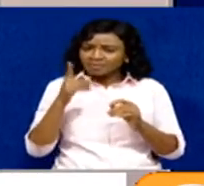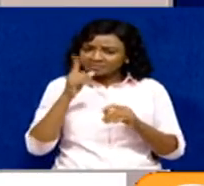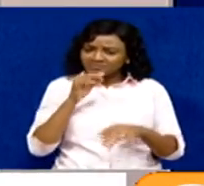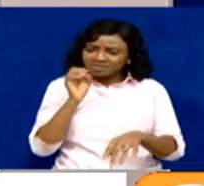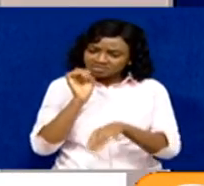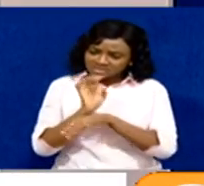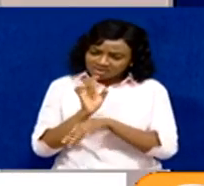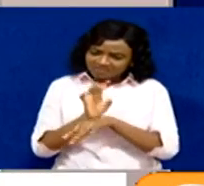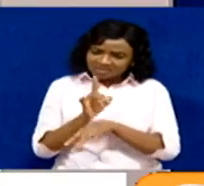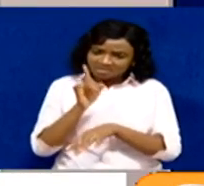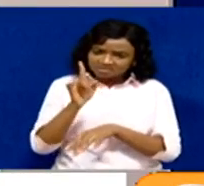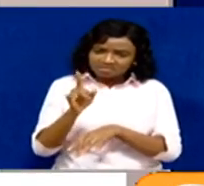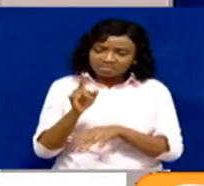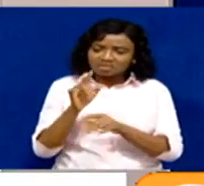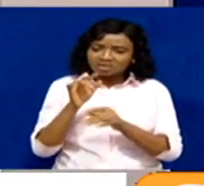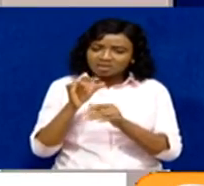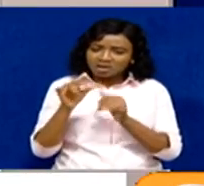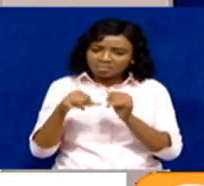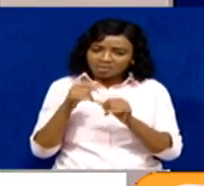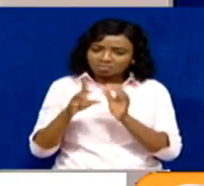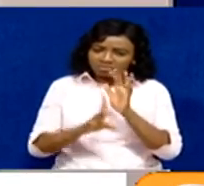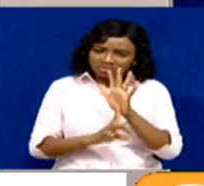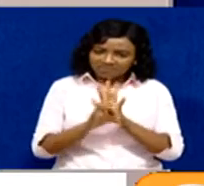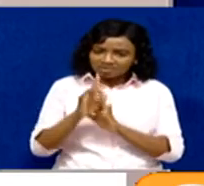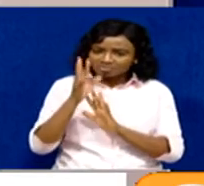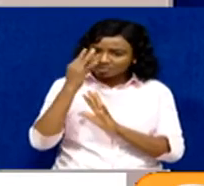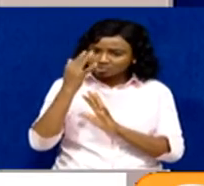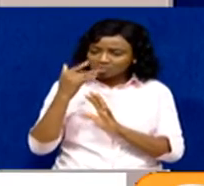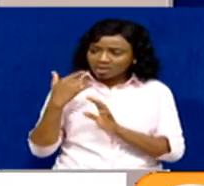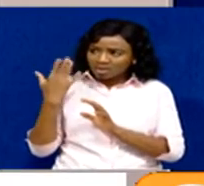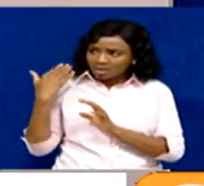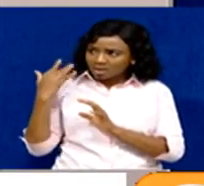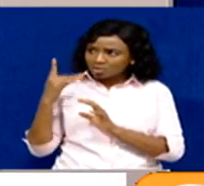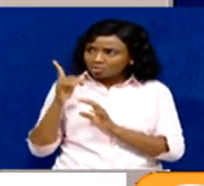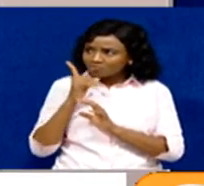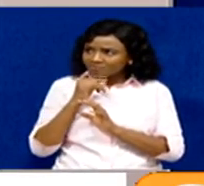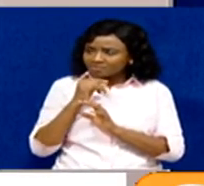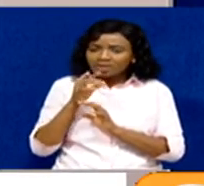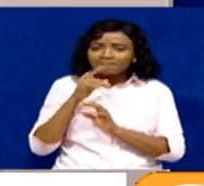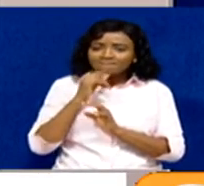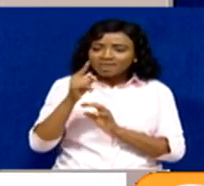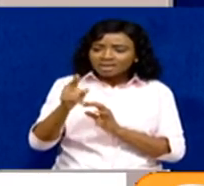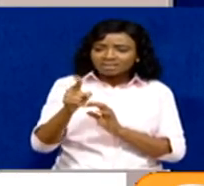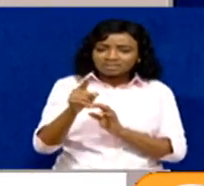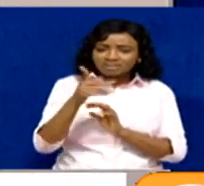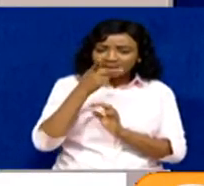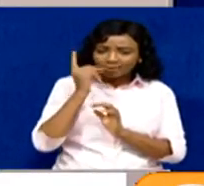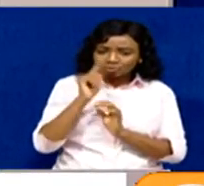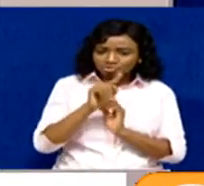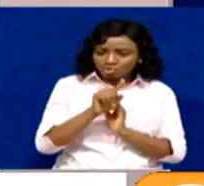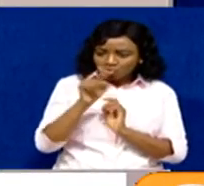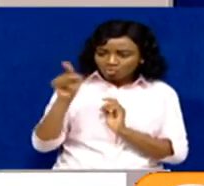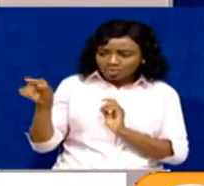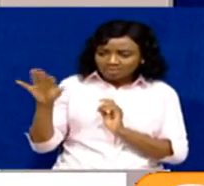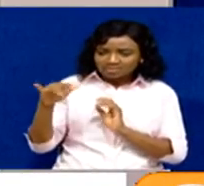again was given permission by the people of Makueni, because Stephen came to them in